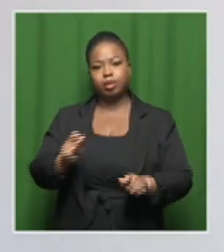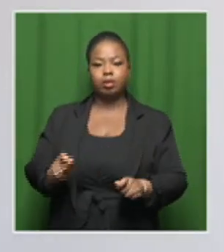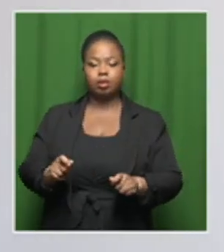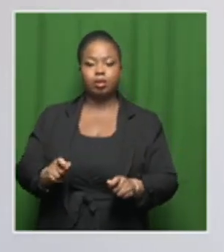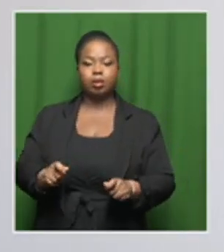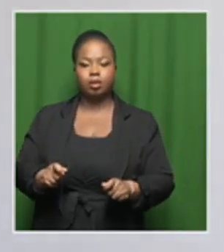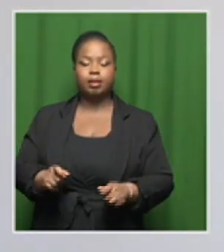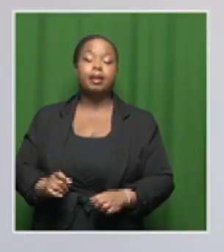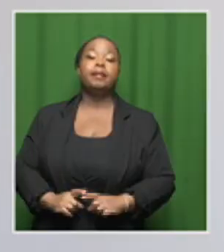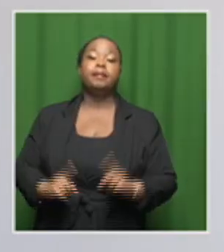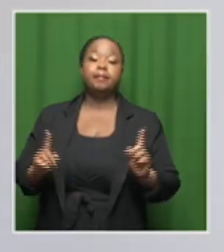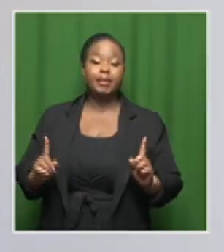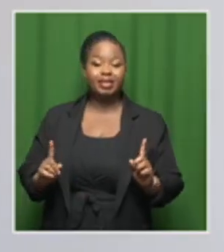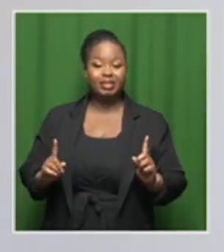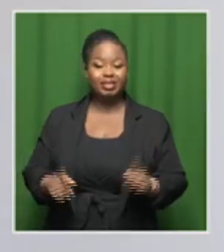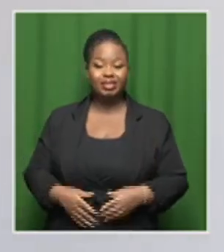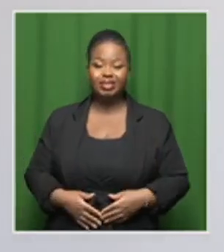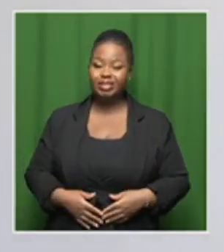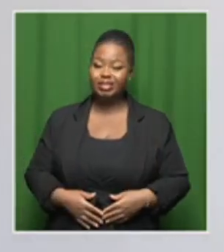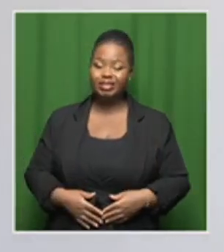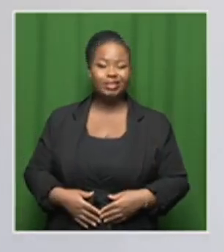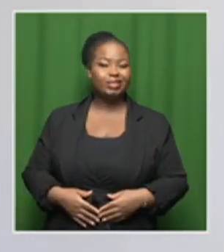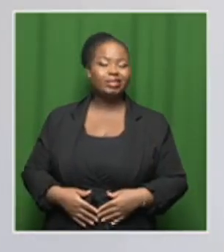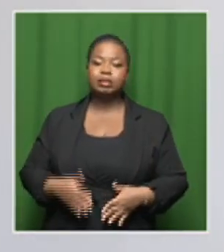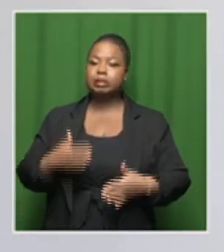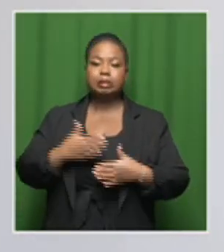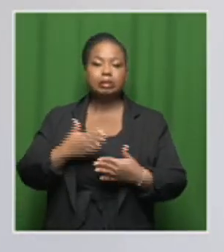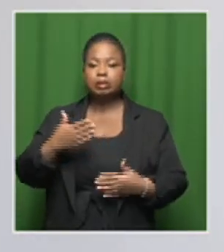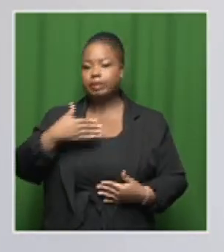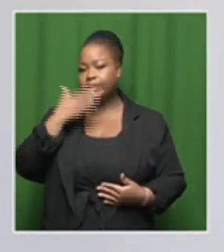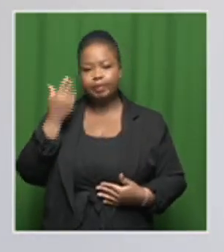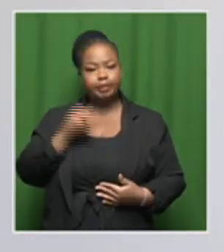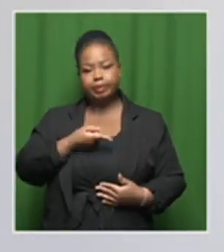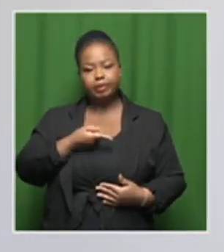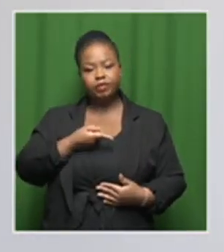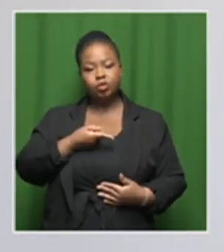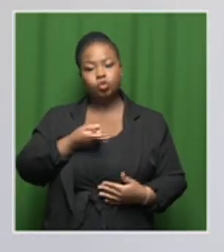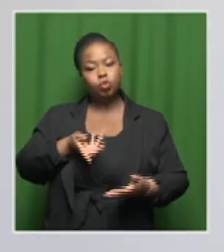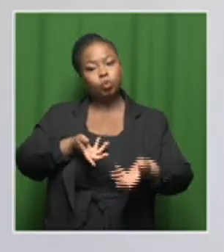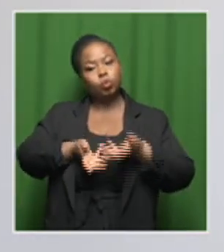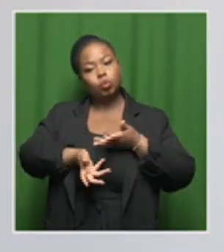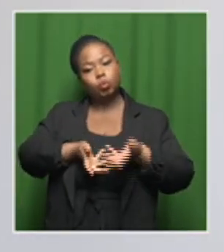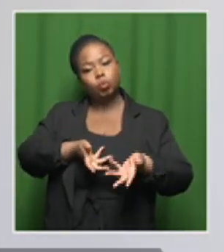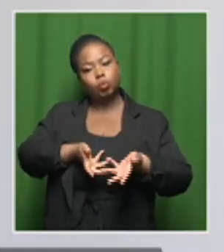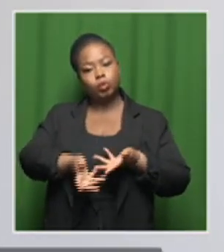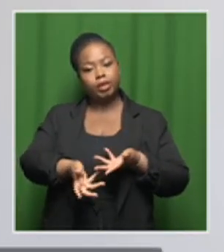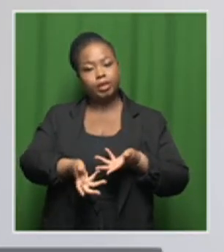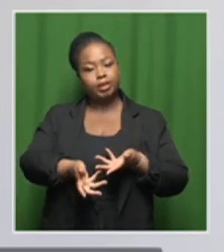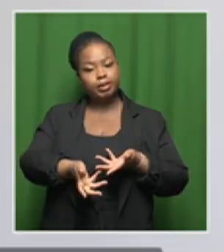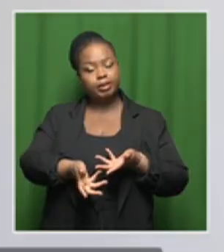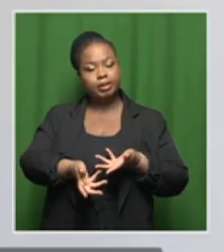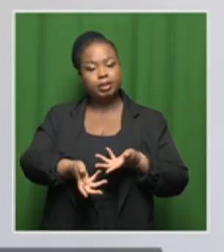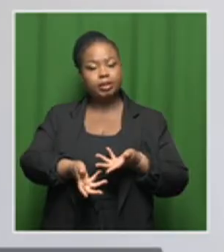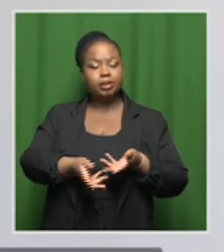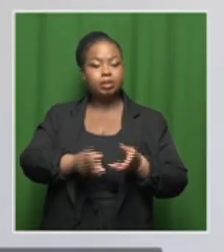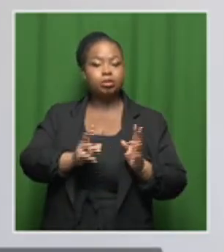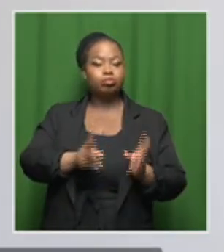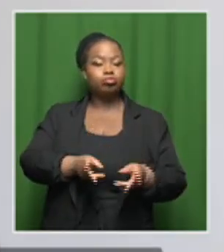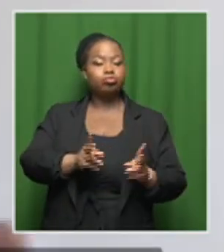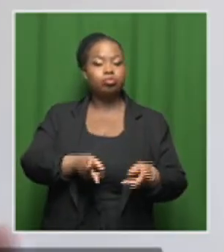discourse, but has been less effective at engaging